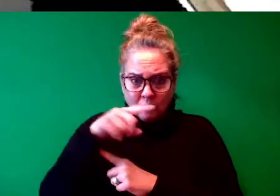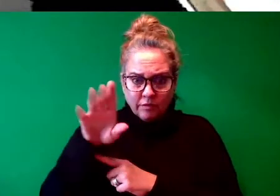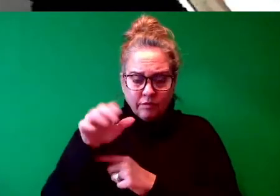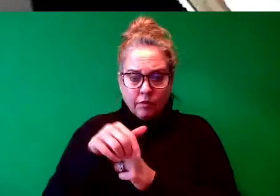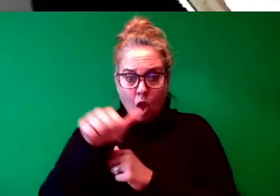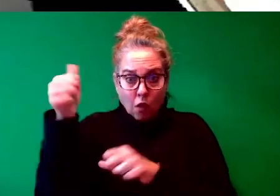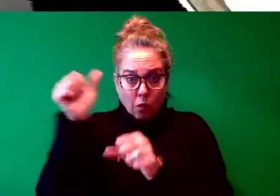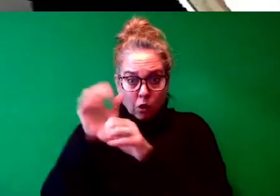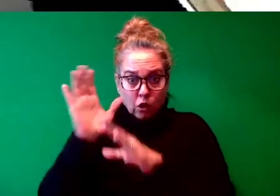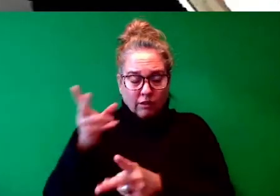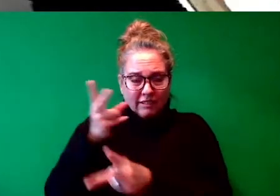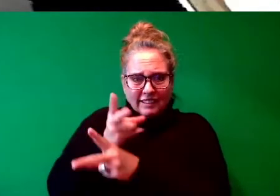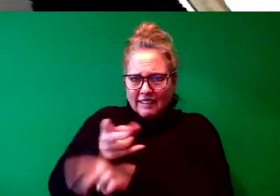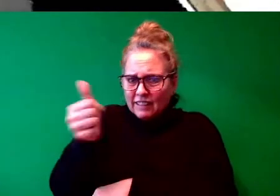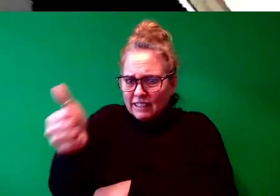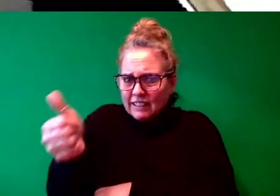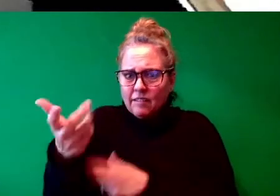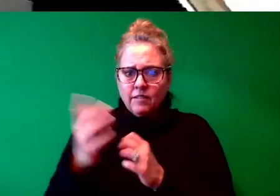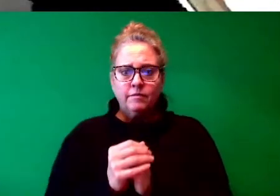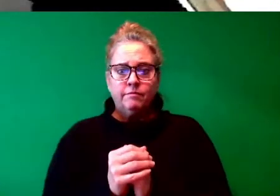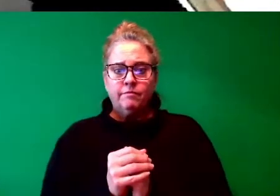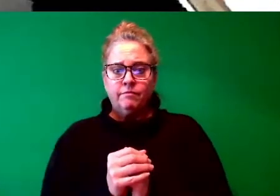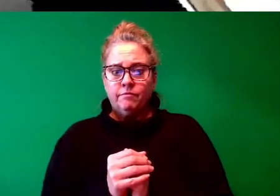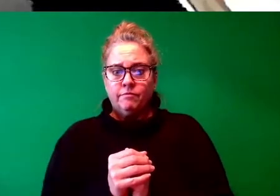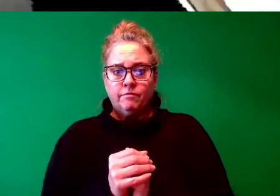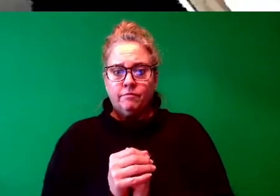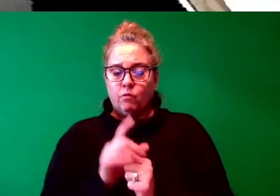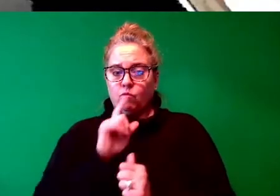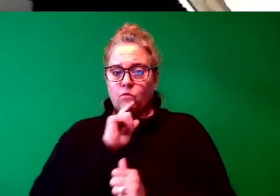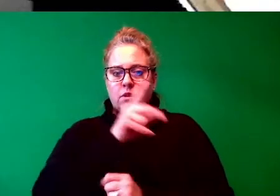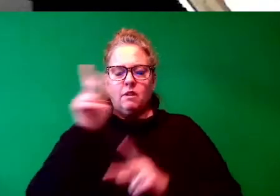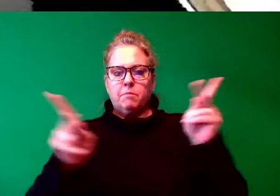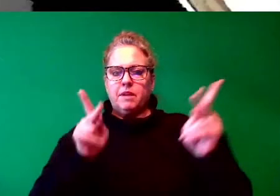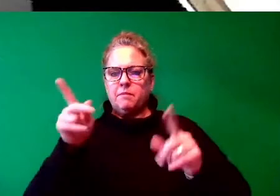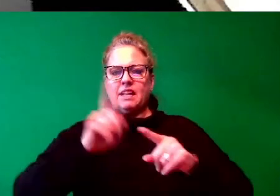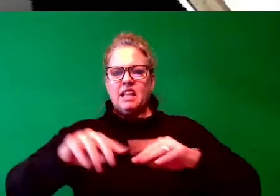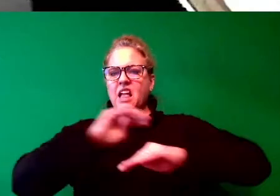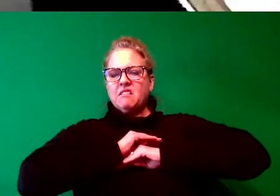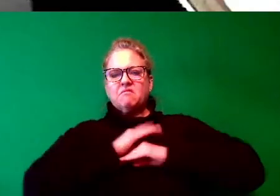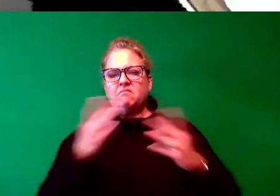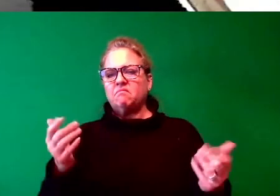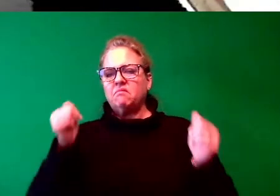you know, you can't please everybody all the time, and we have to make the best decisions for our